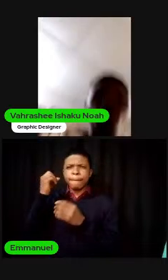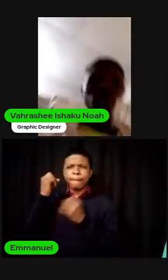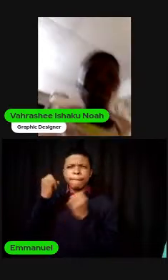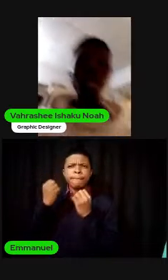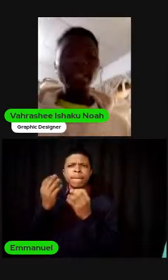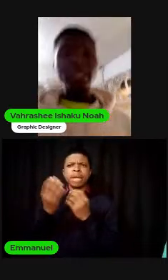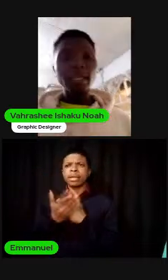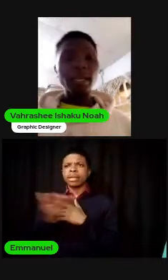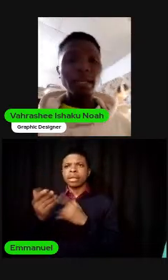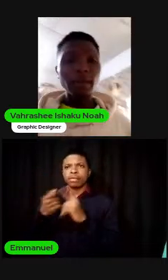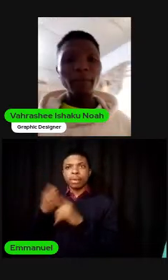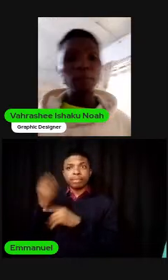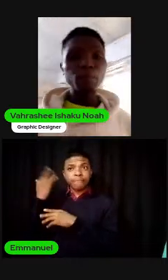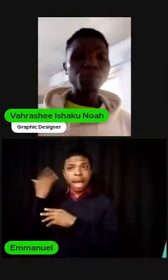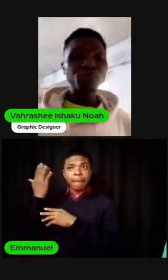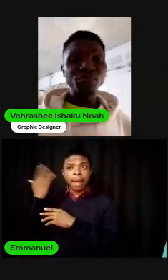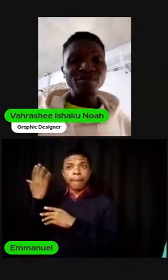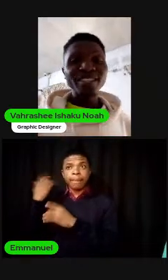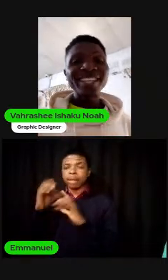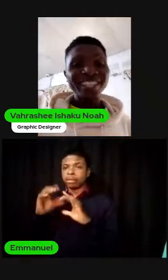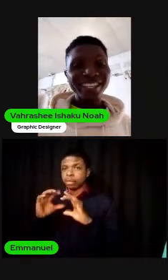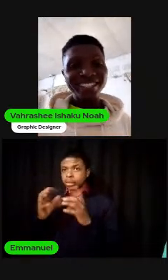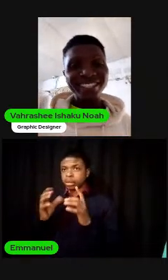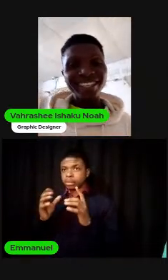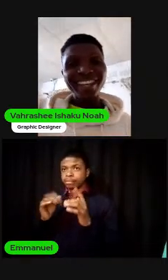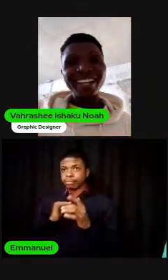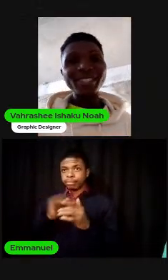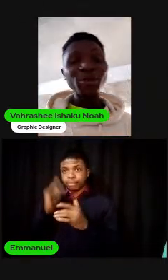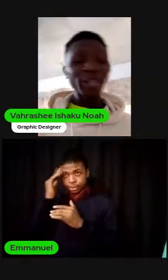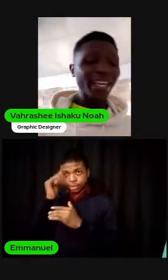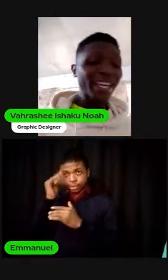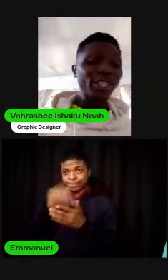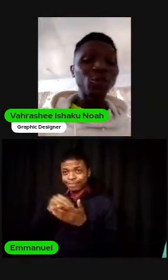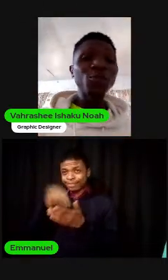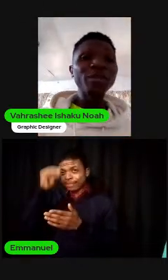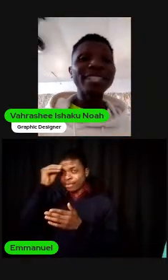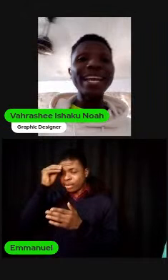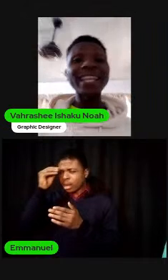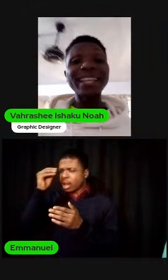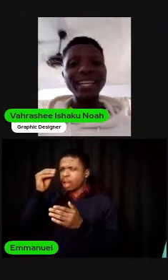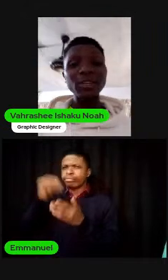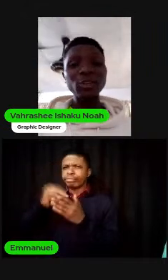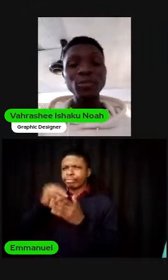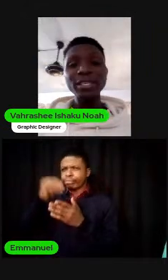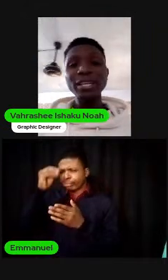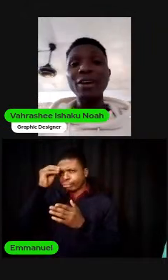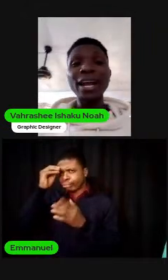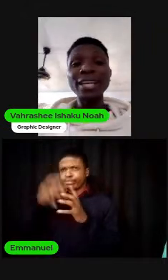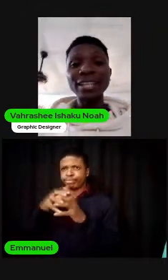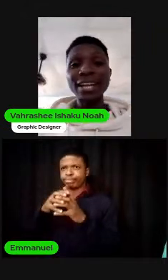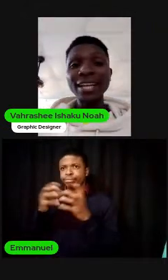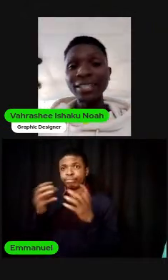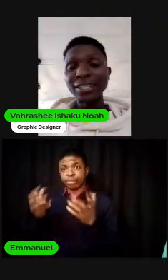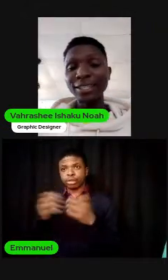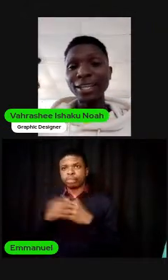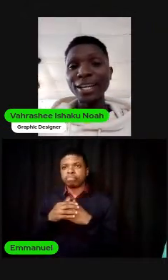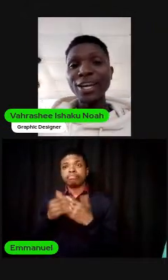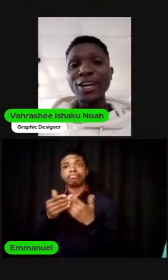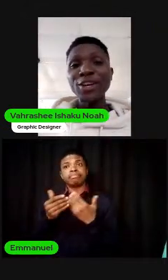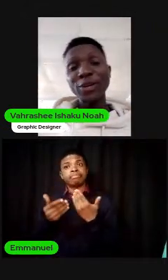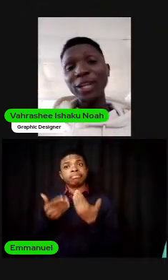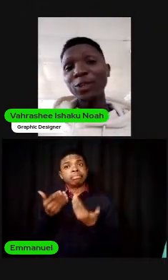serious previous class. And yes, so in case you missed anything, you missed our last